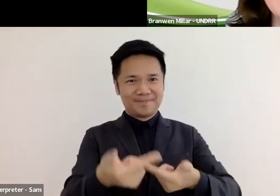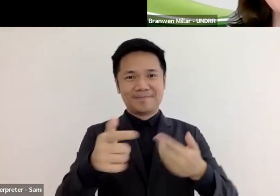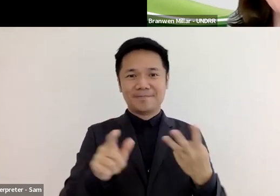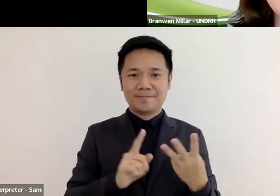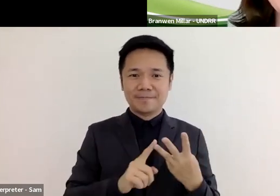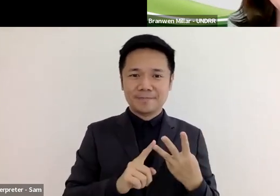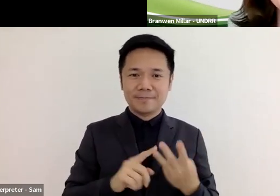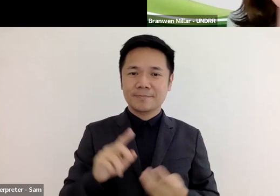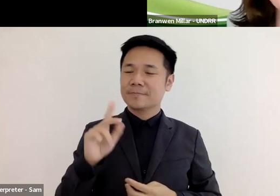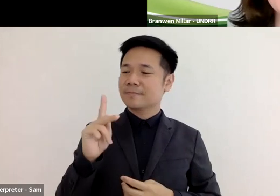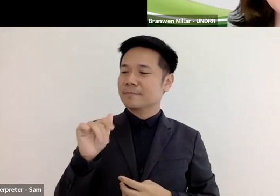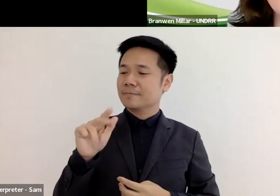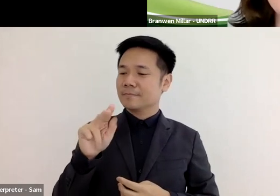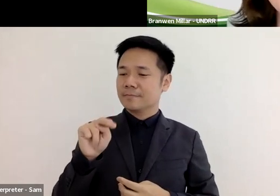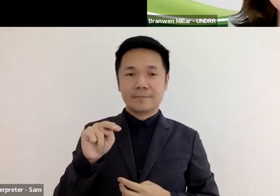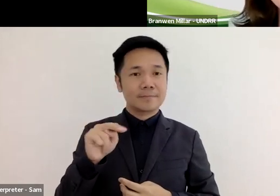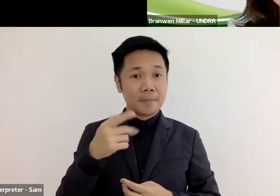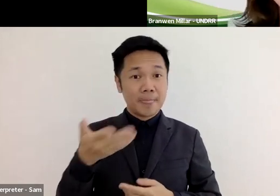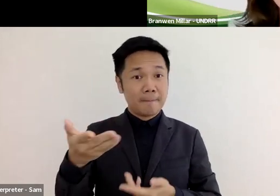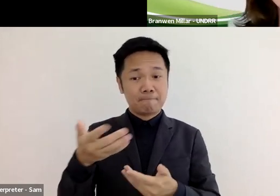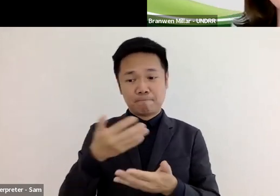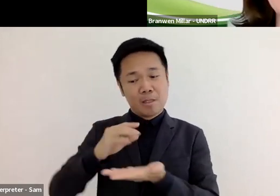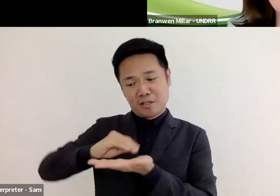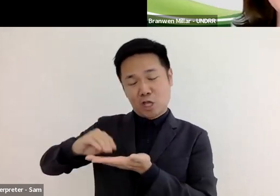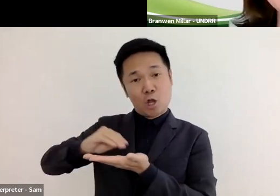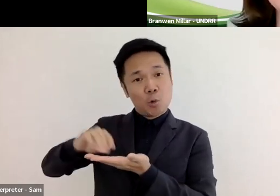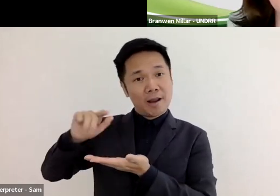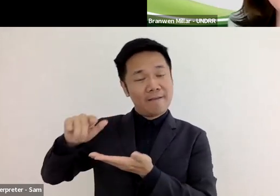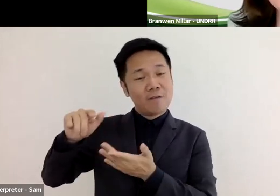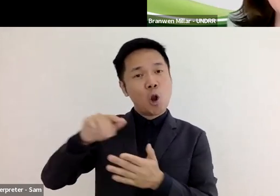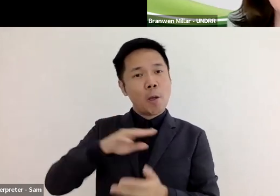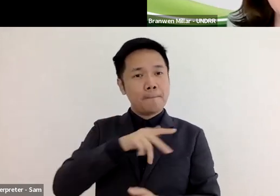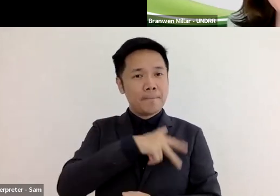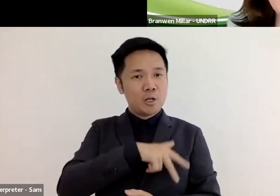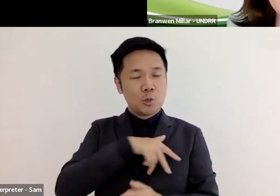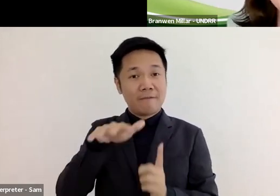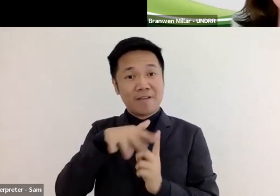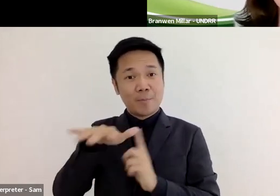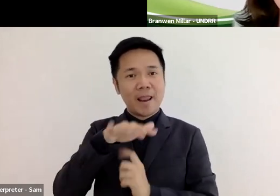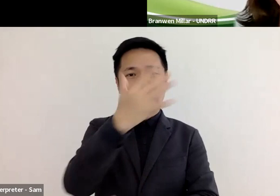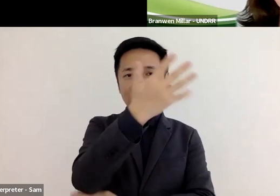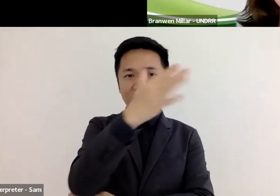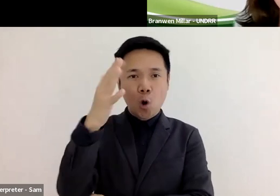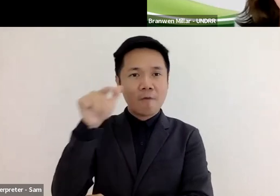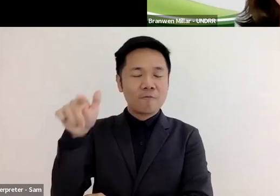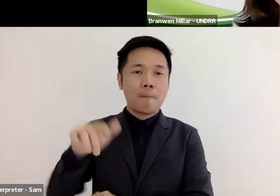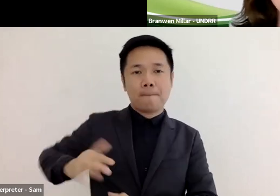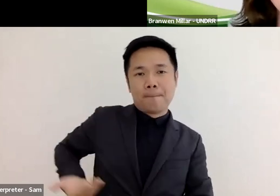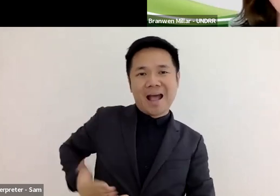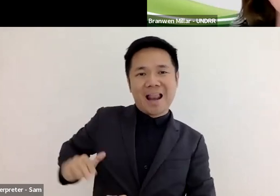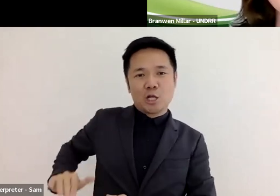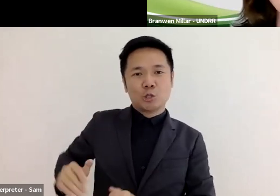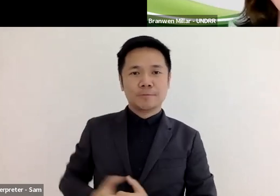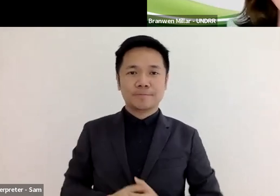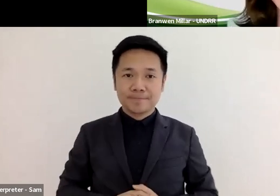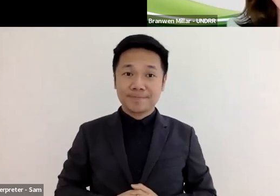Kaya Khan, Additional Secretary for the Ministry of Environment, Forest and Climate Change for Bangladesh. Ms. Khan,